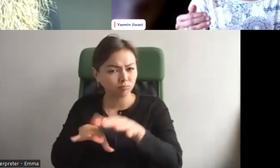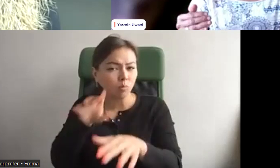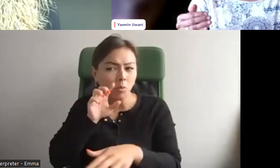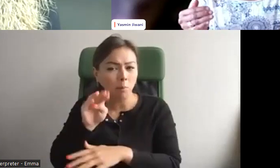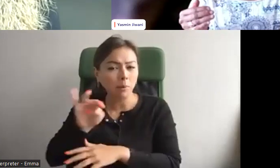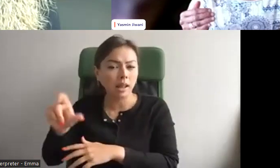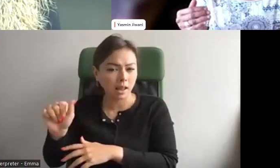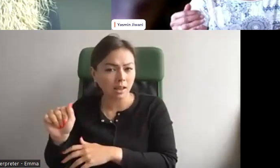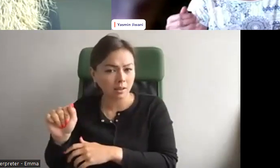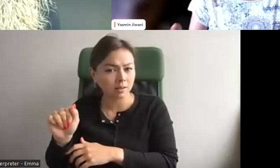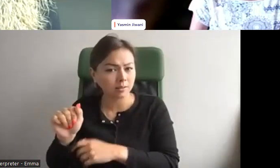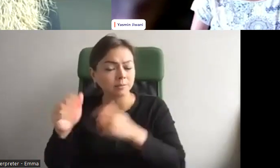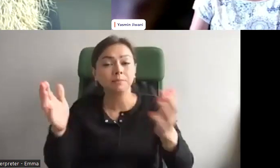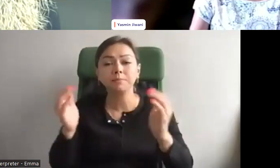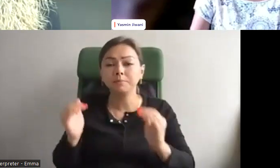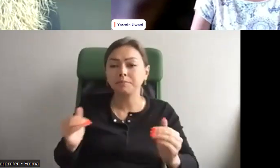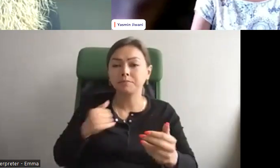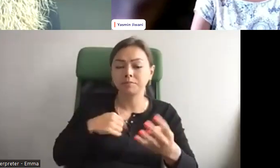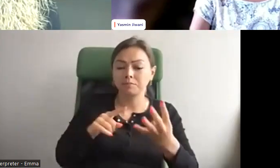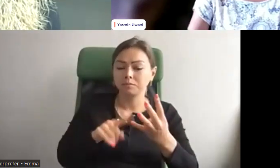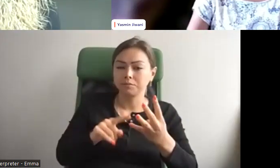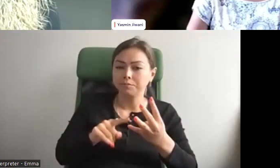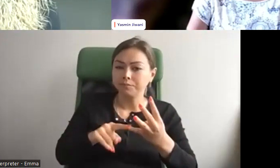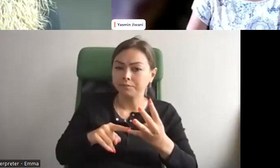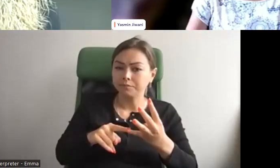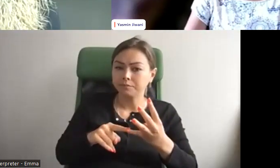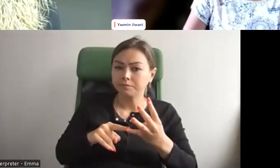touching in on the idea of